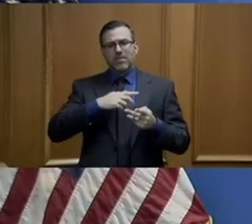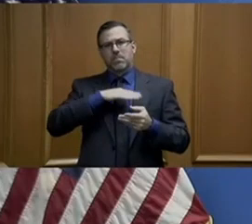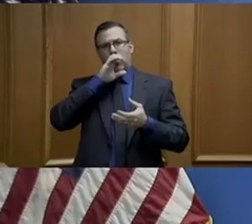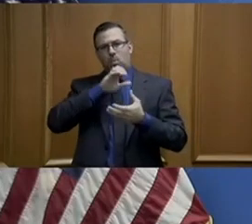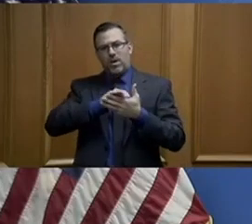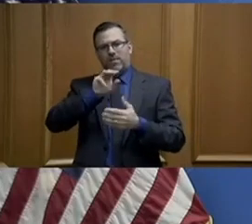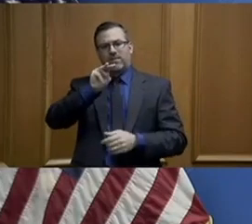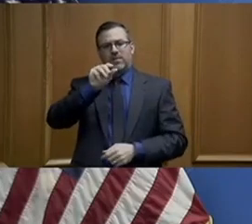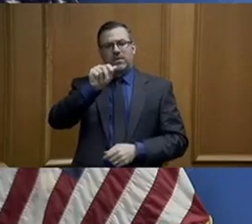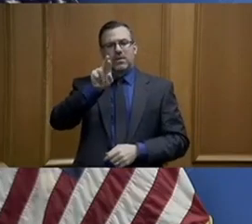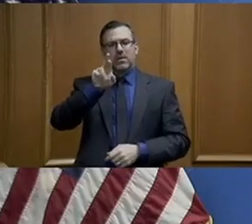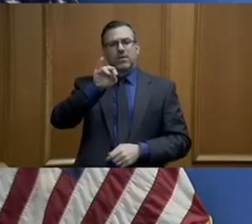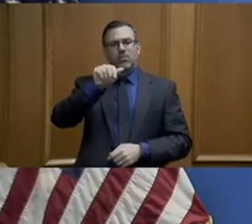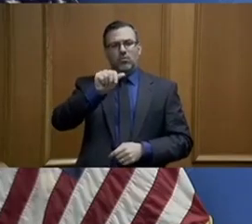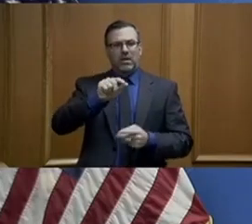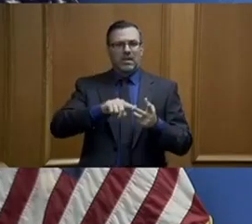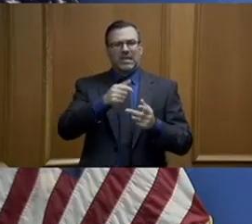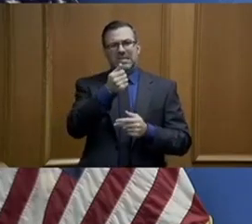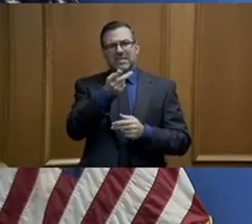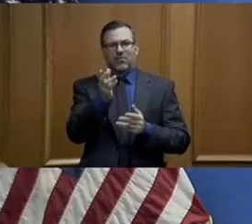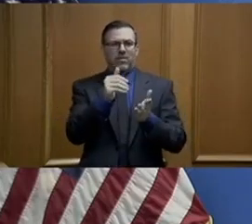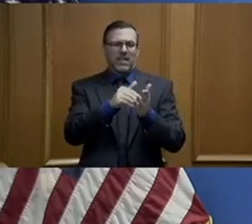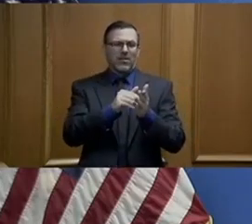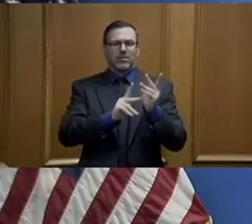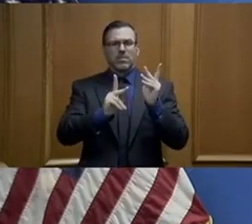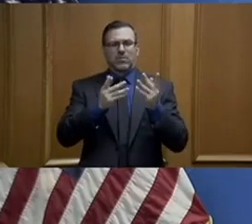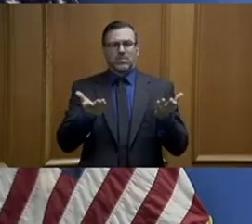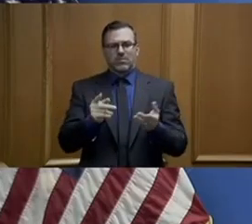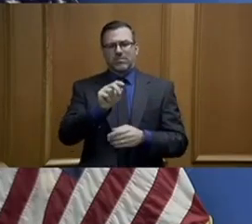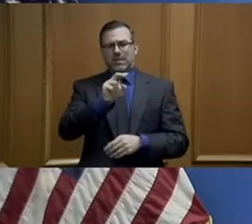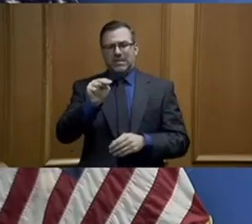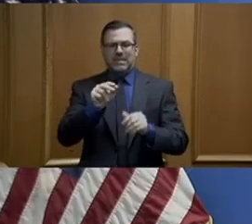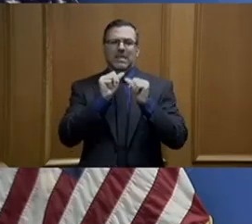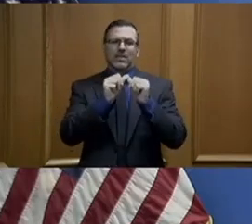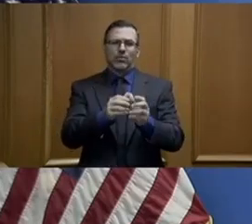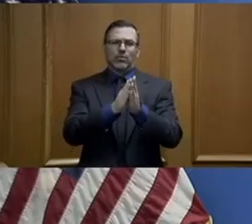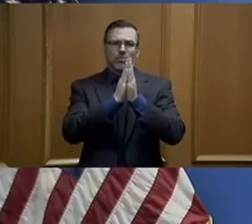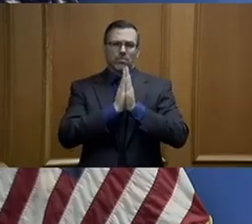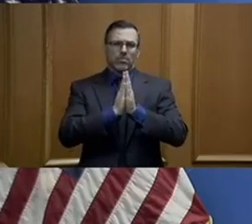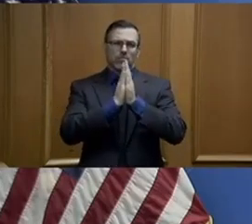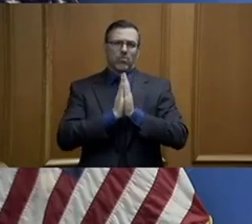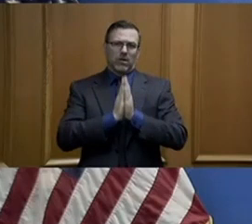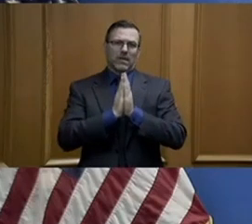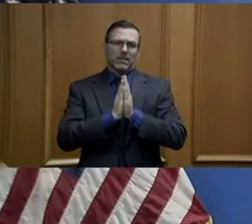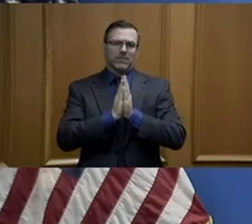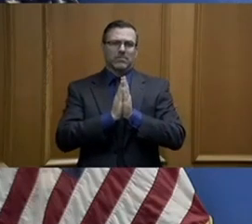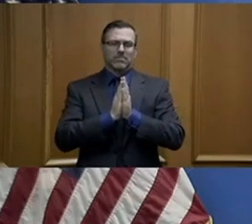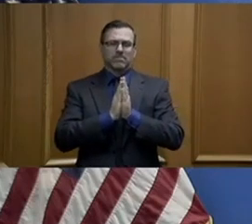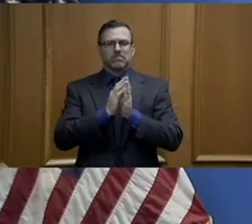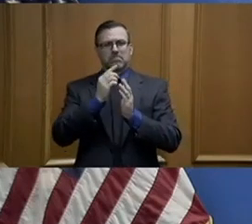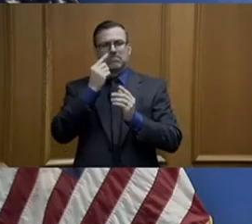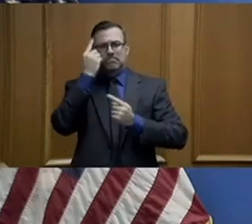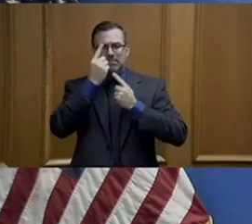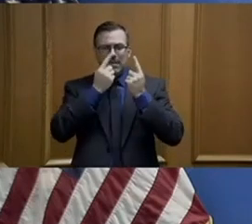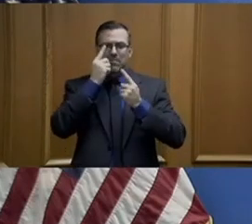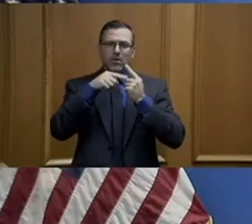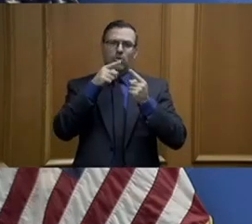of Tennesseans who are praying for you in this time of real difficulty in your